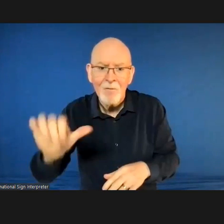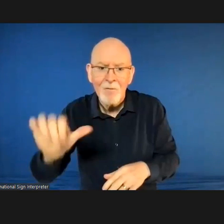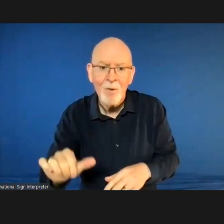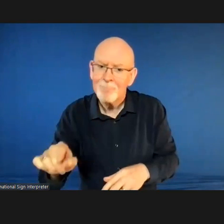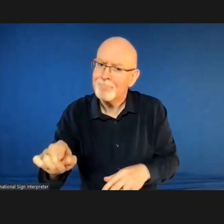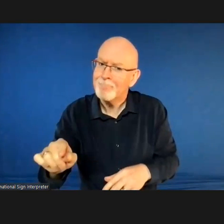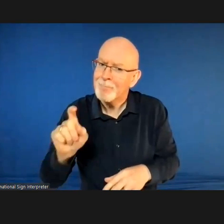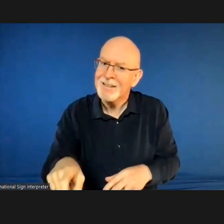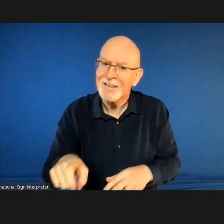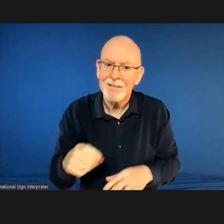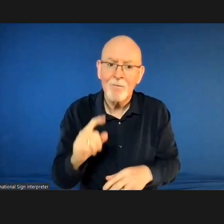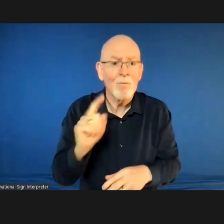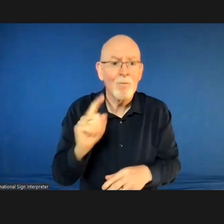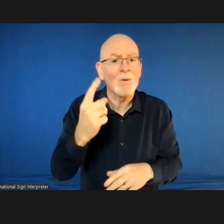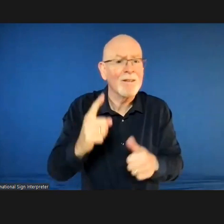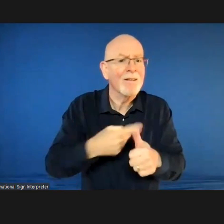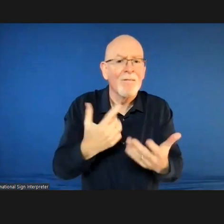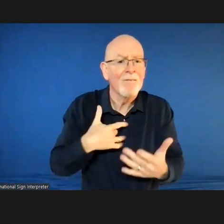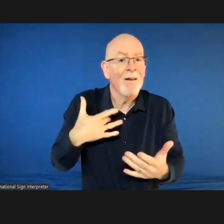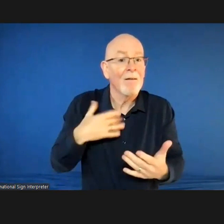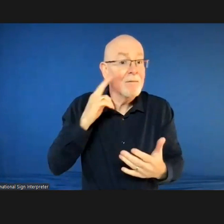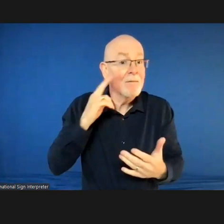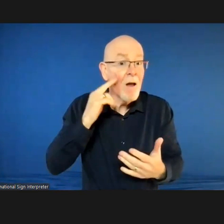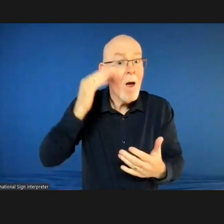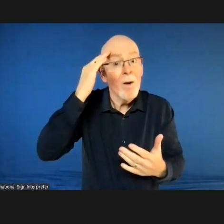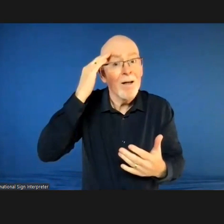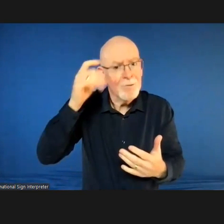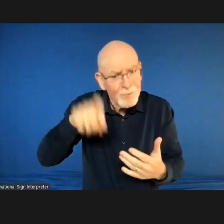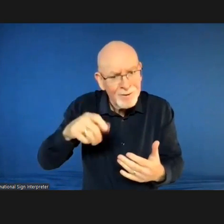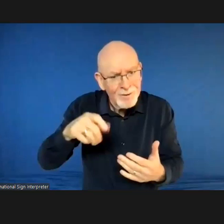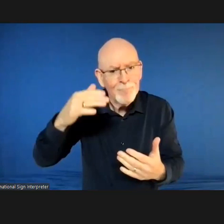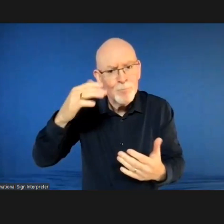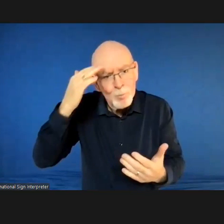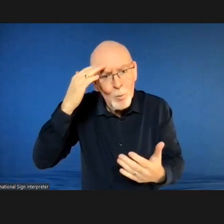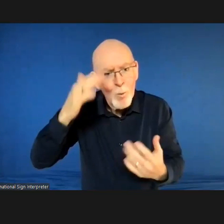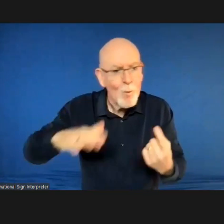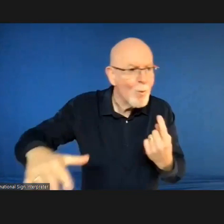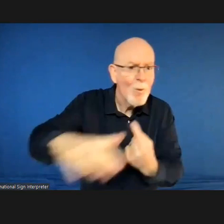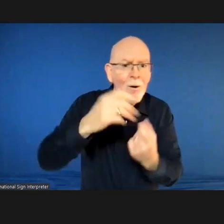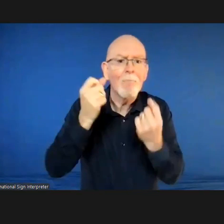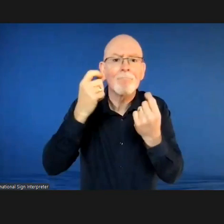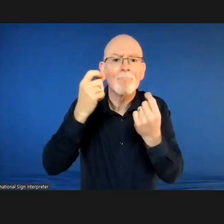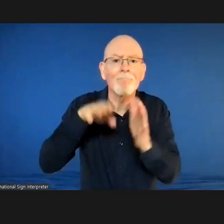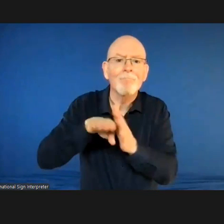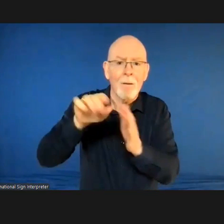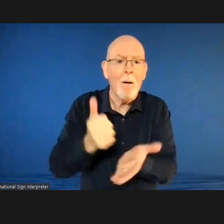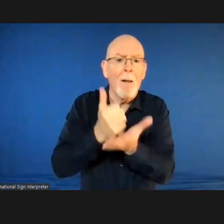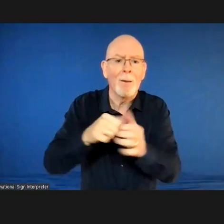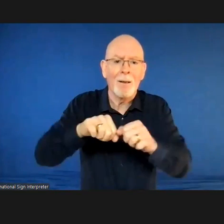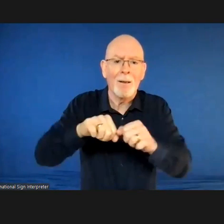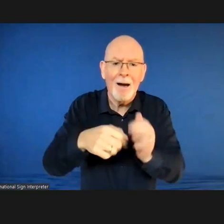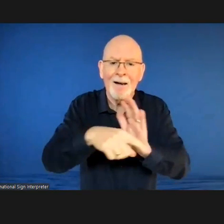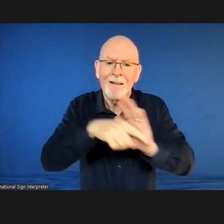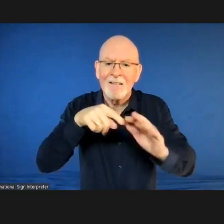facing deaf people in the region. More awareness needs to be done, especially in communities and professionals, so that they're able to